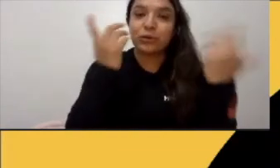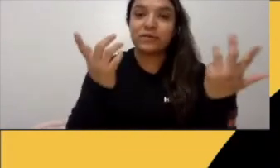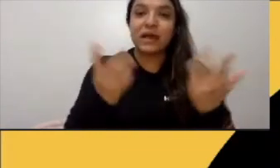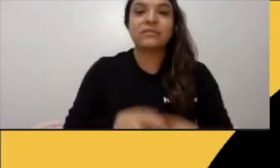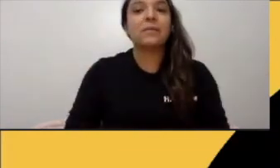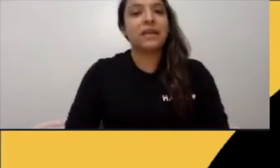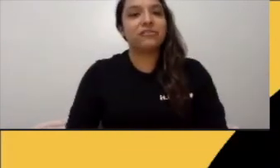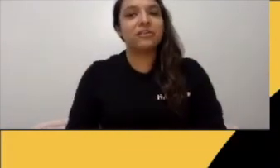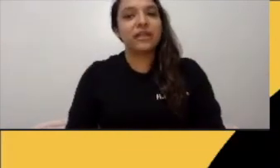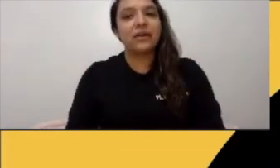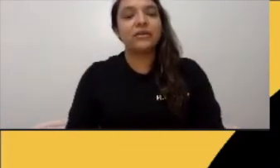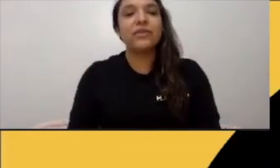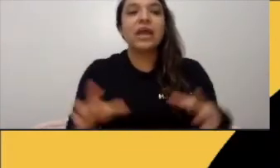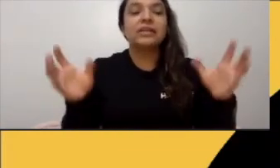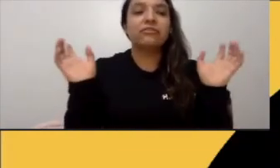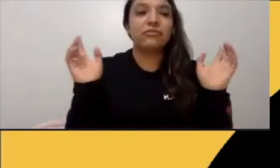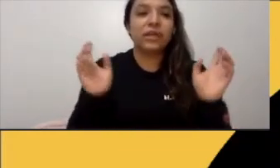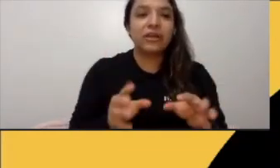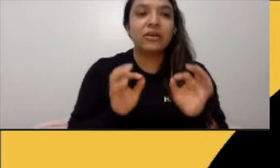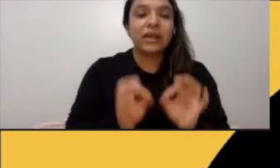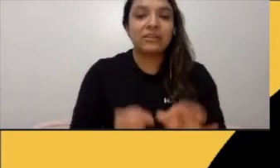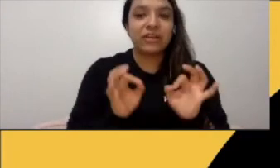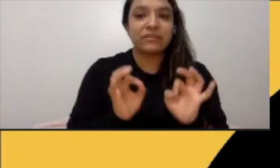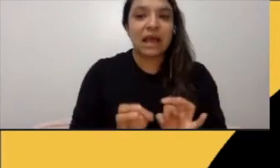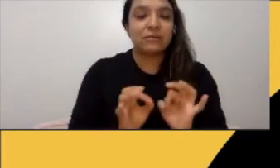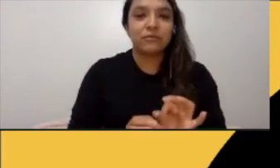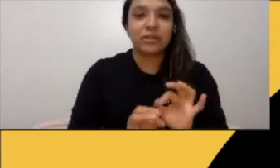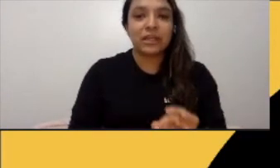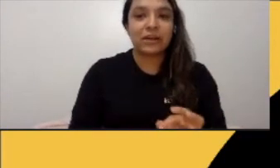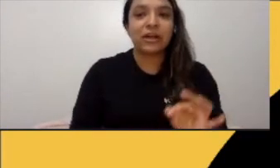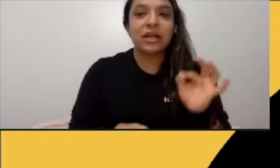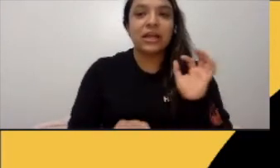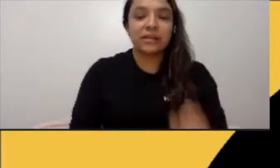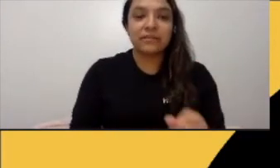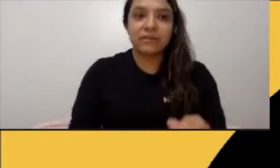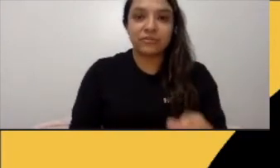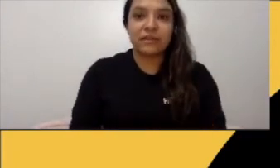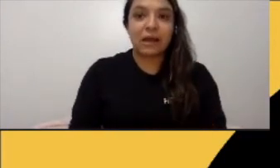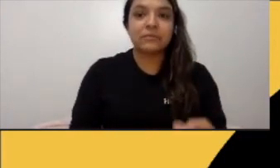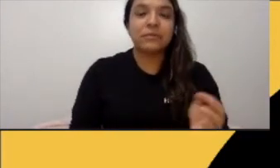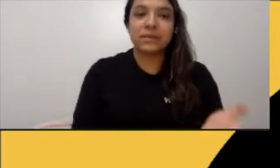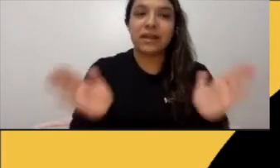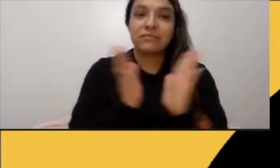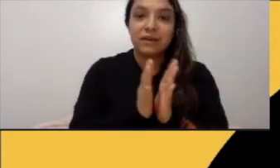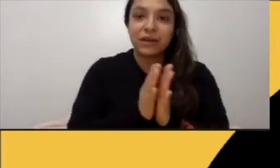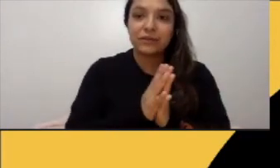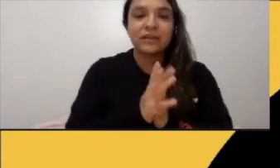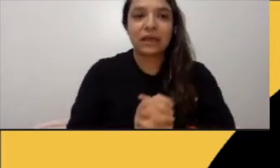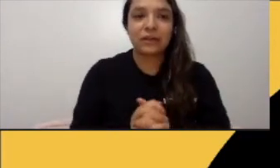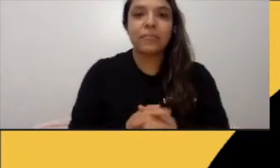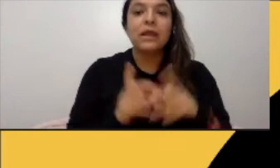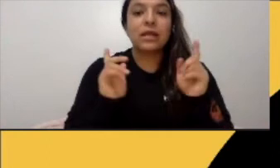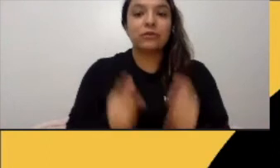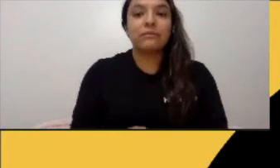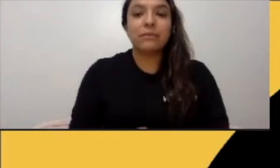remember glue sounds, combination of letters, that you hear each sound for the letter, individual sounds, but they are very close